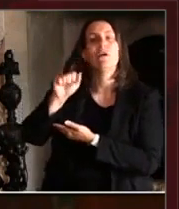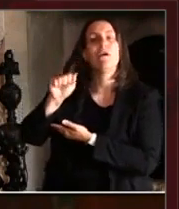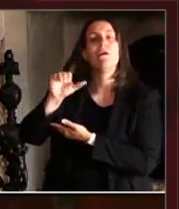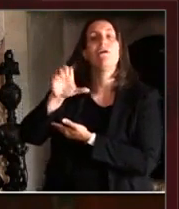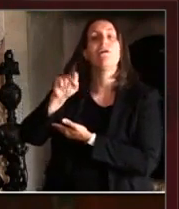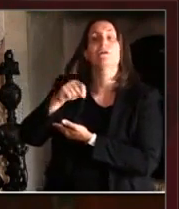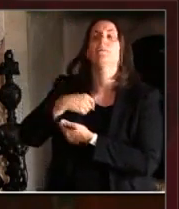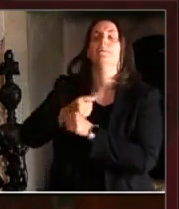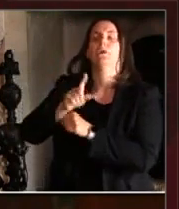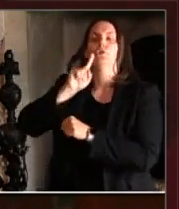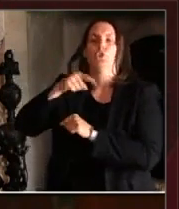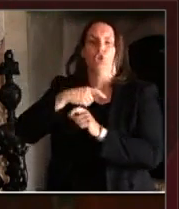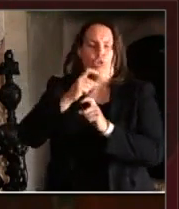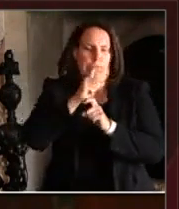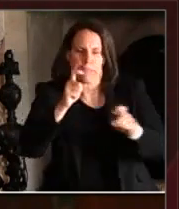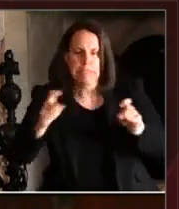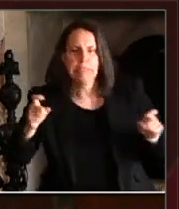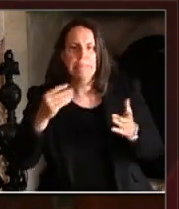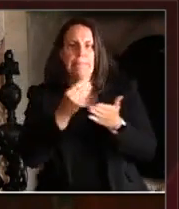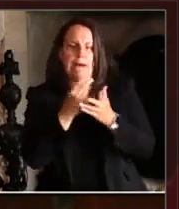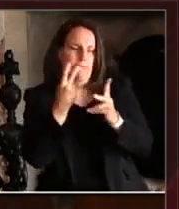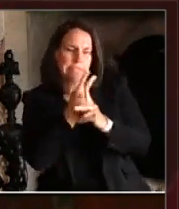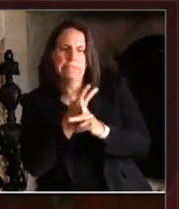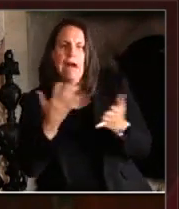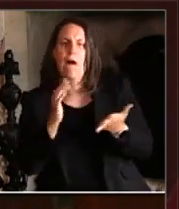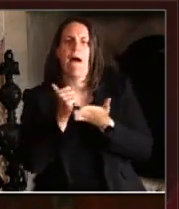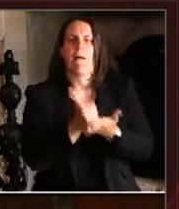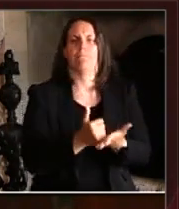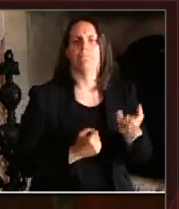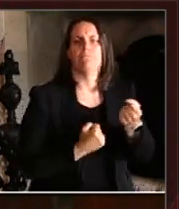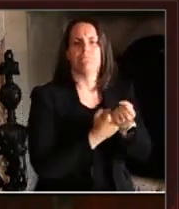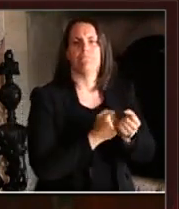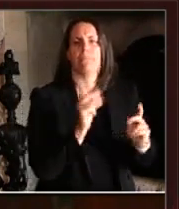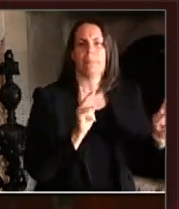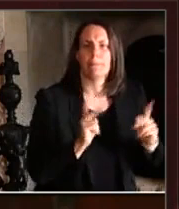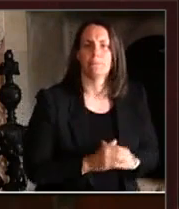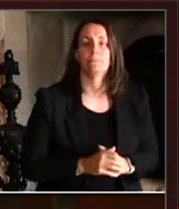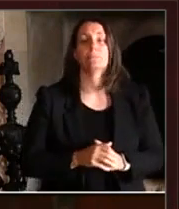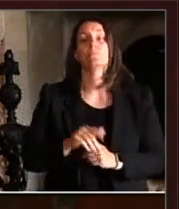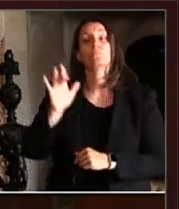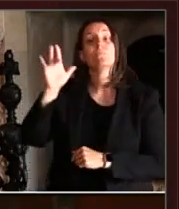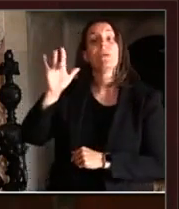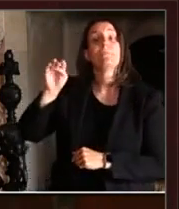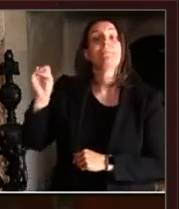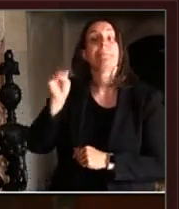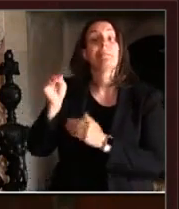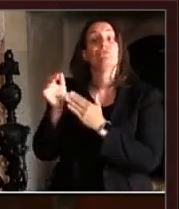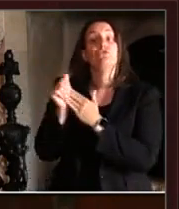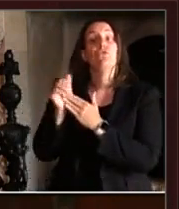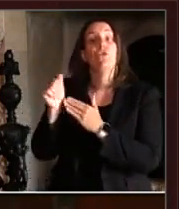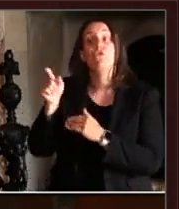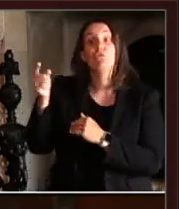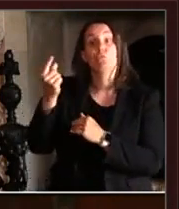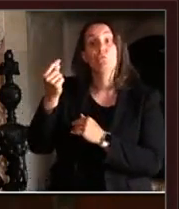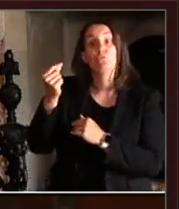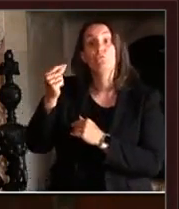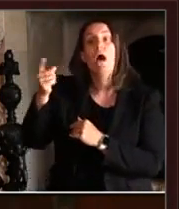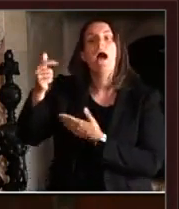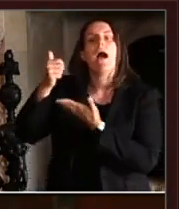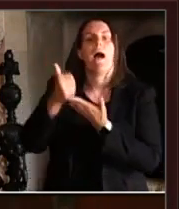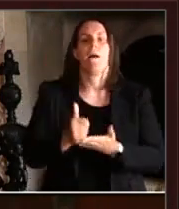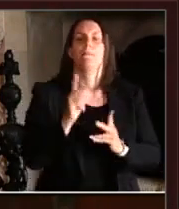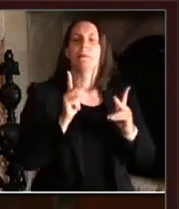is with our $25 million Wisconsin Rent Assistance Program, providing $3,000 directly